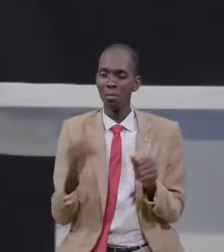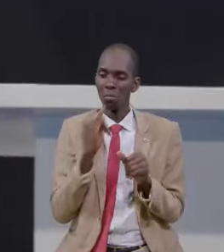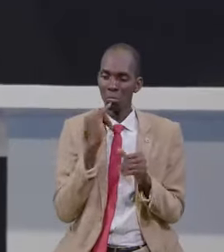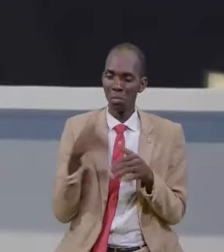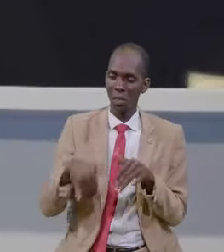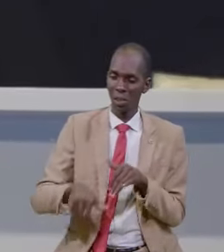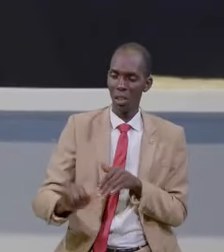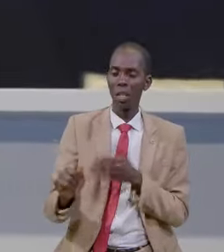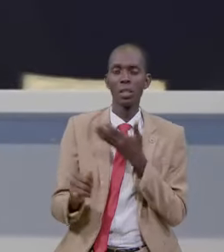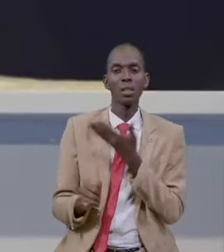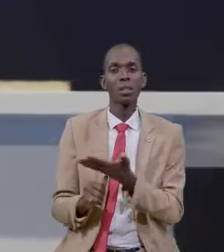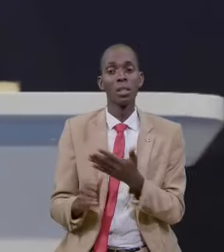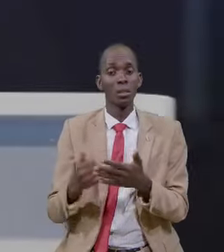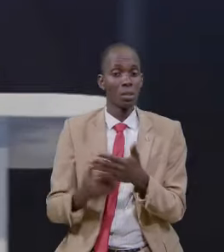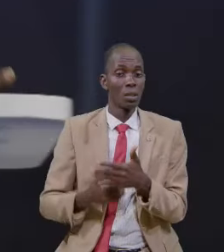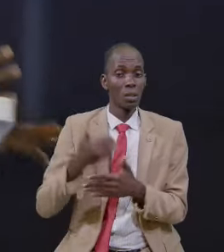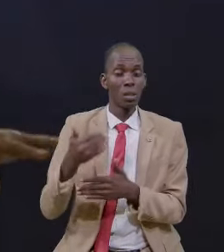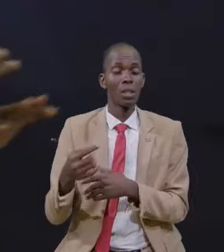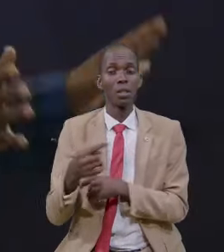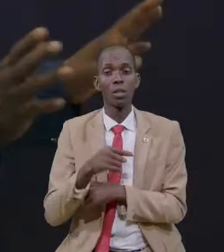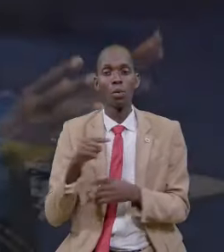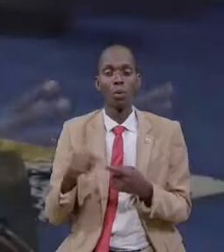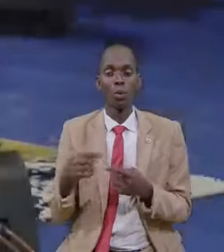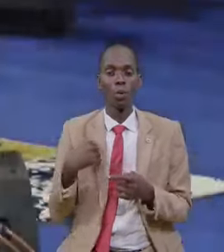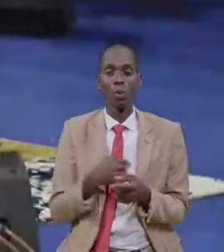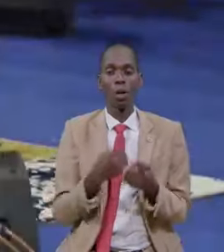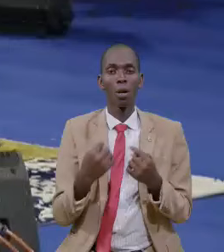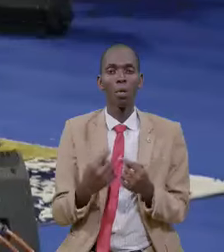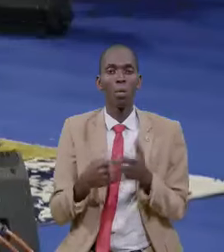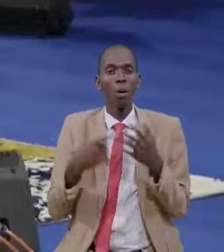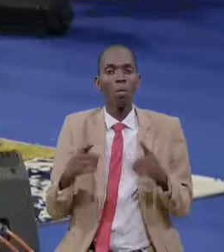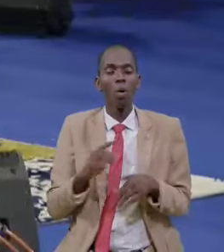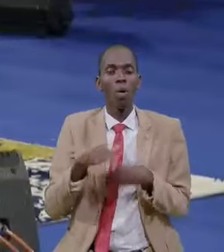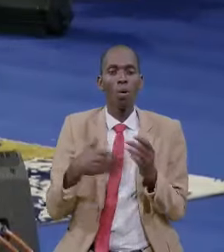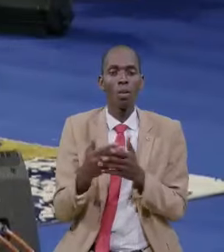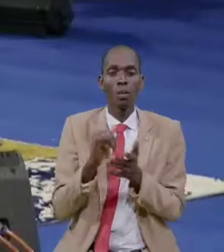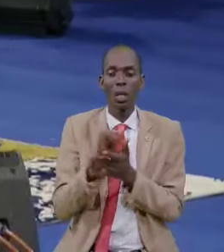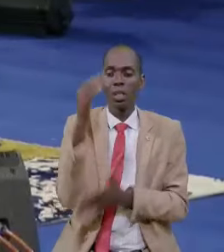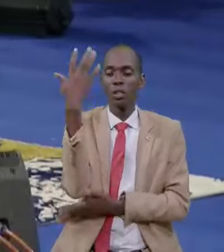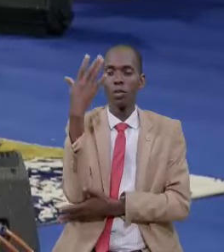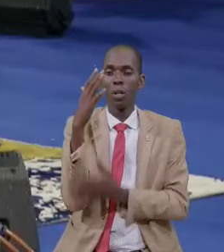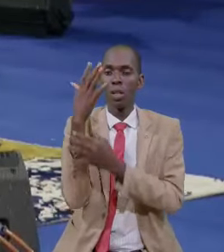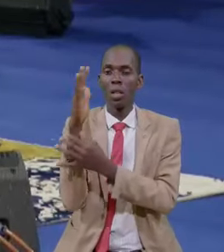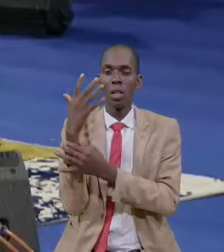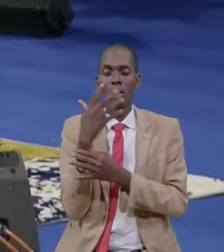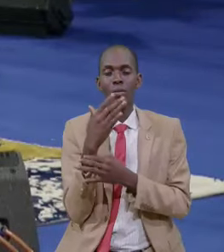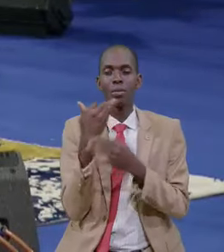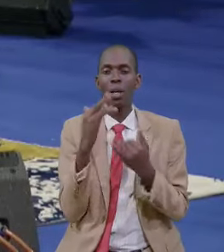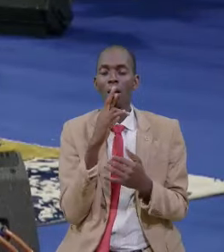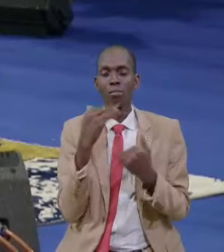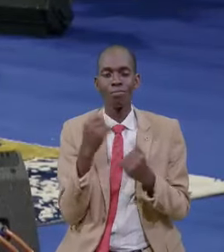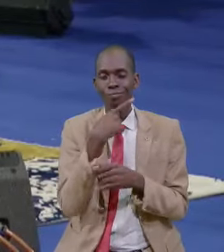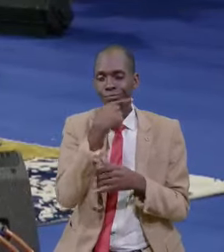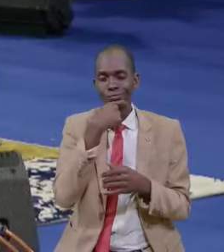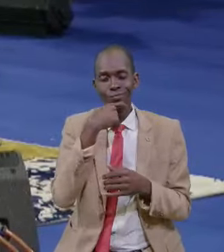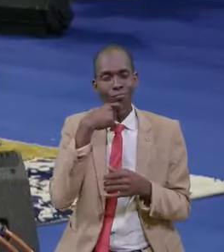week, when we came, all the leaves dry up, all the branches dry up. What am